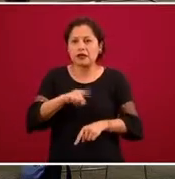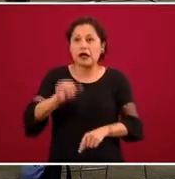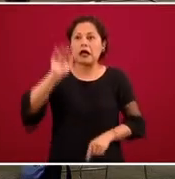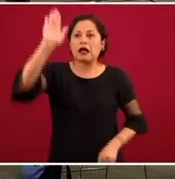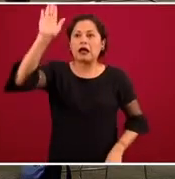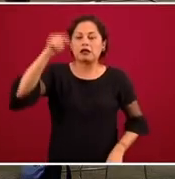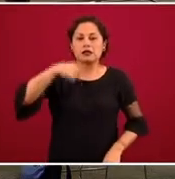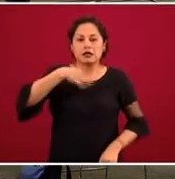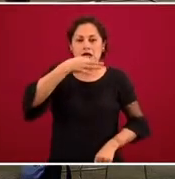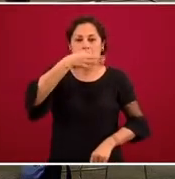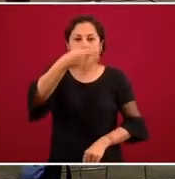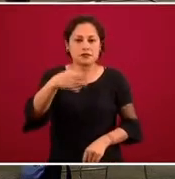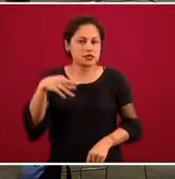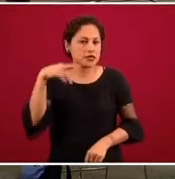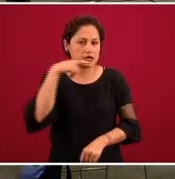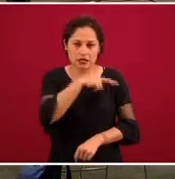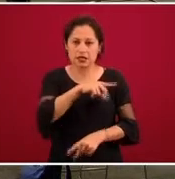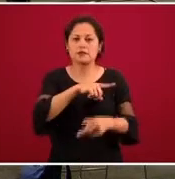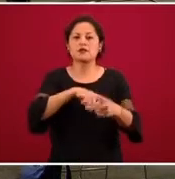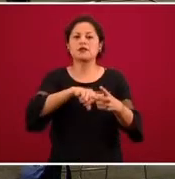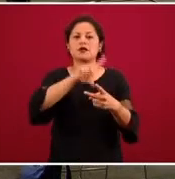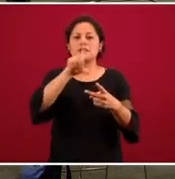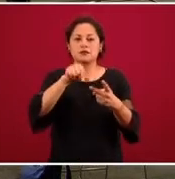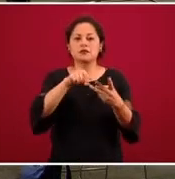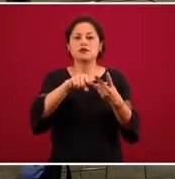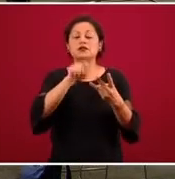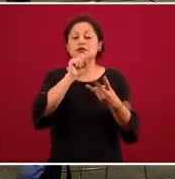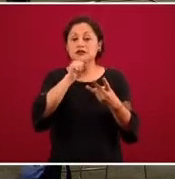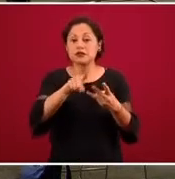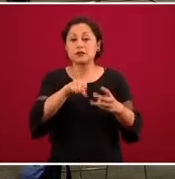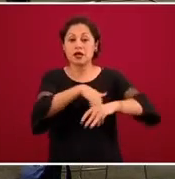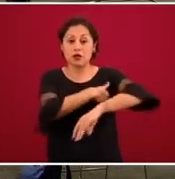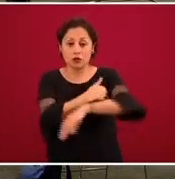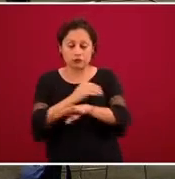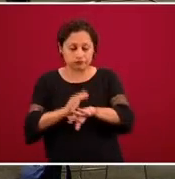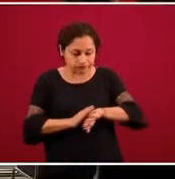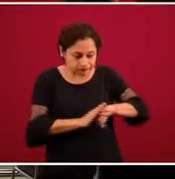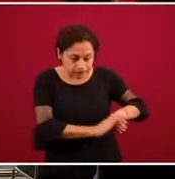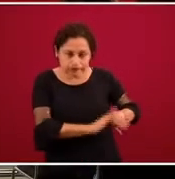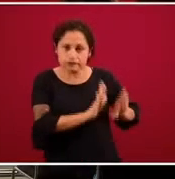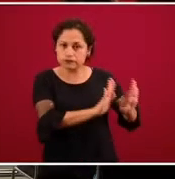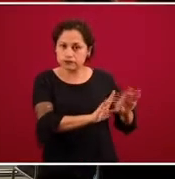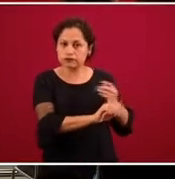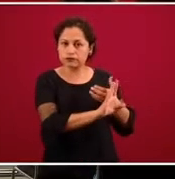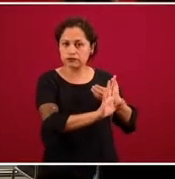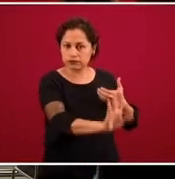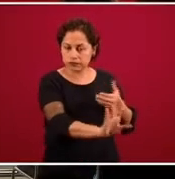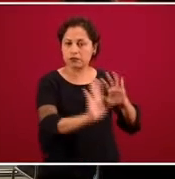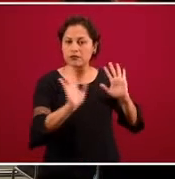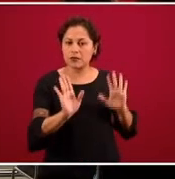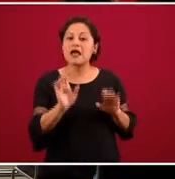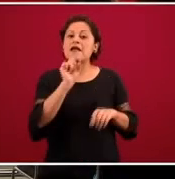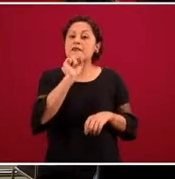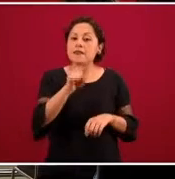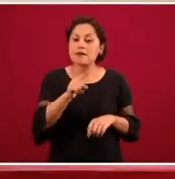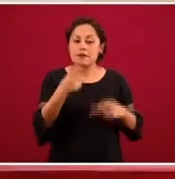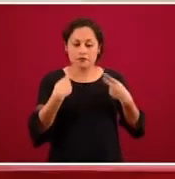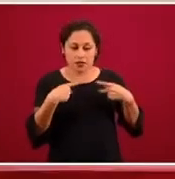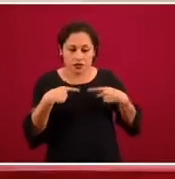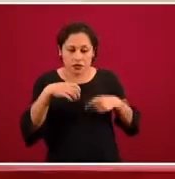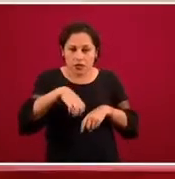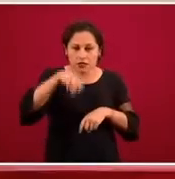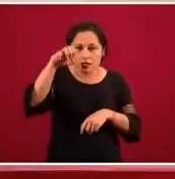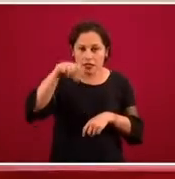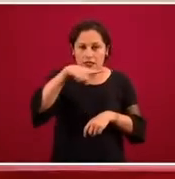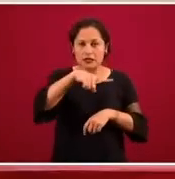constantly, with early identifying those people who exhibit symptoms, and of course when you're dealing with populations that because